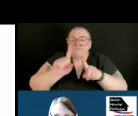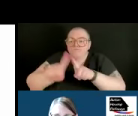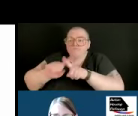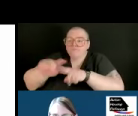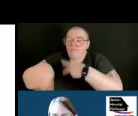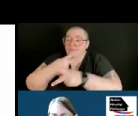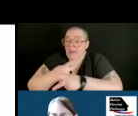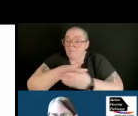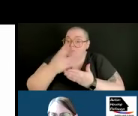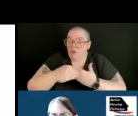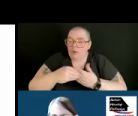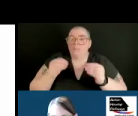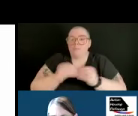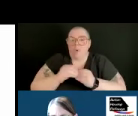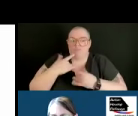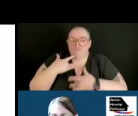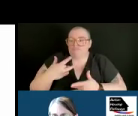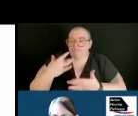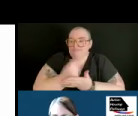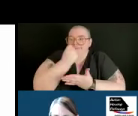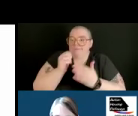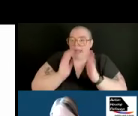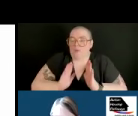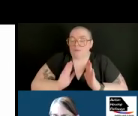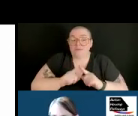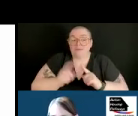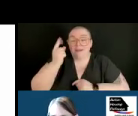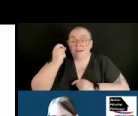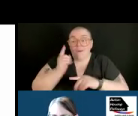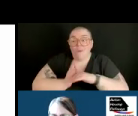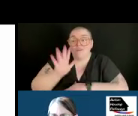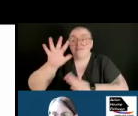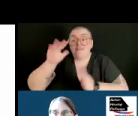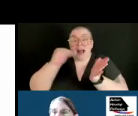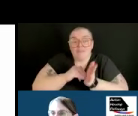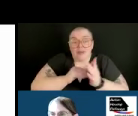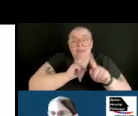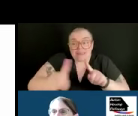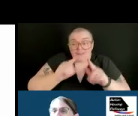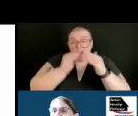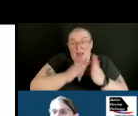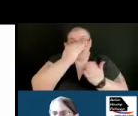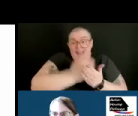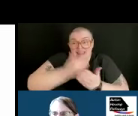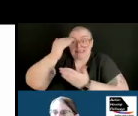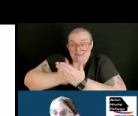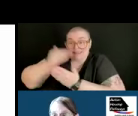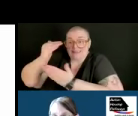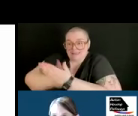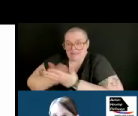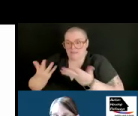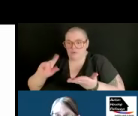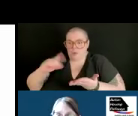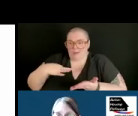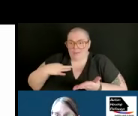faster. But there are literally over 5,000 housing lists in Massachusetts. So where do you apply? You need a